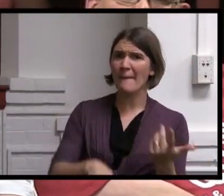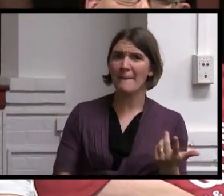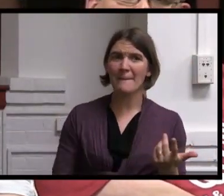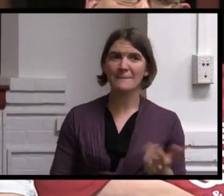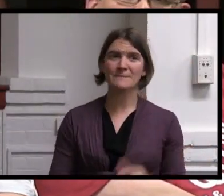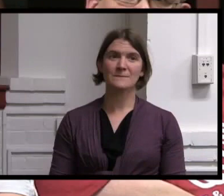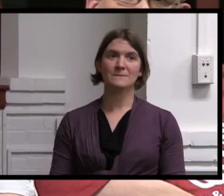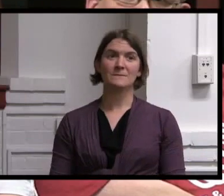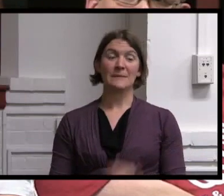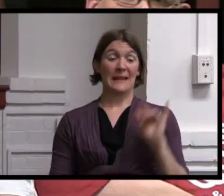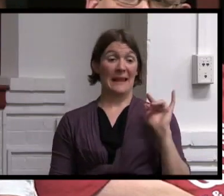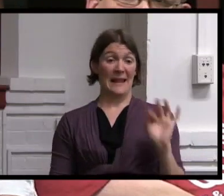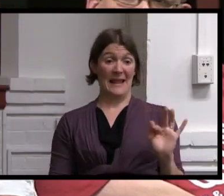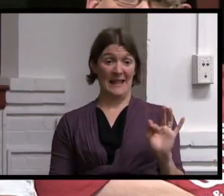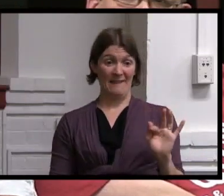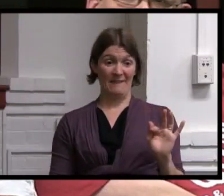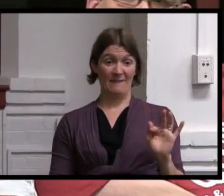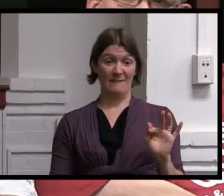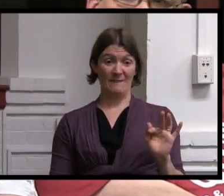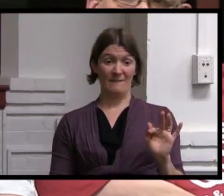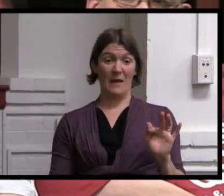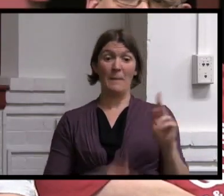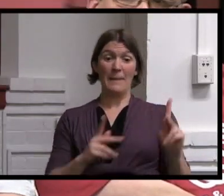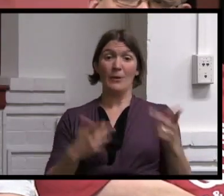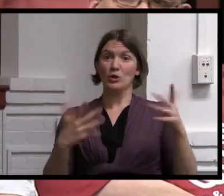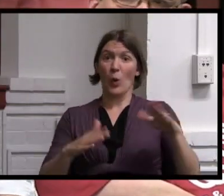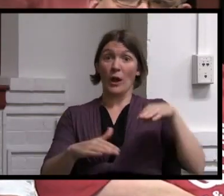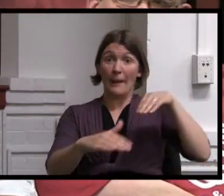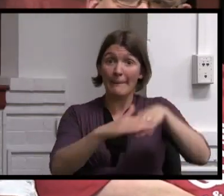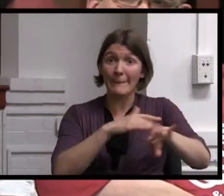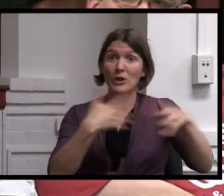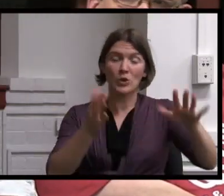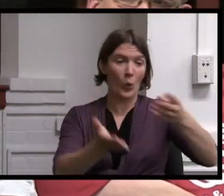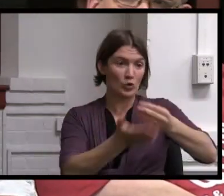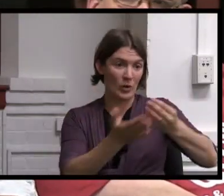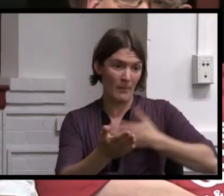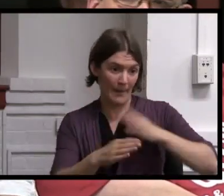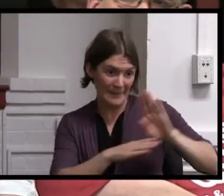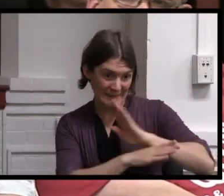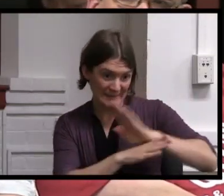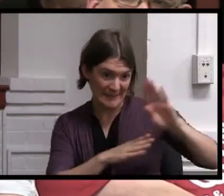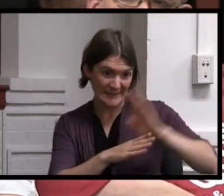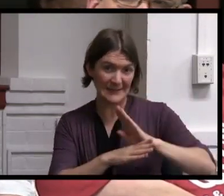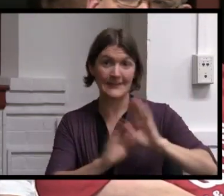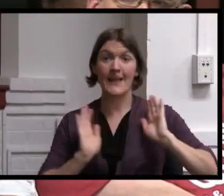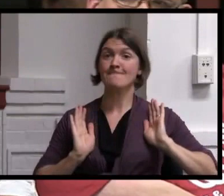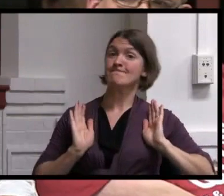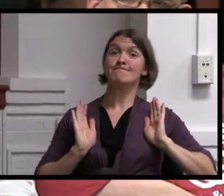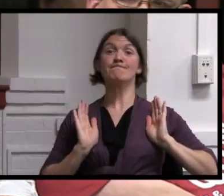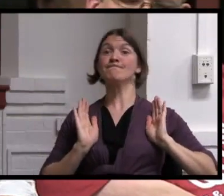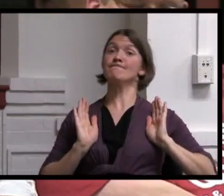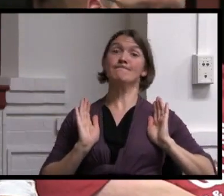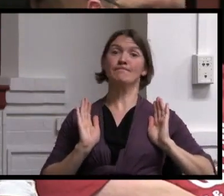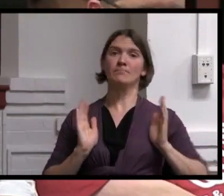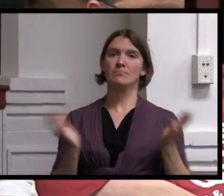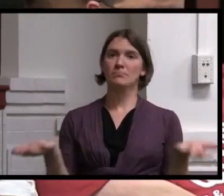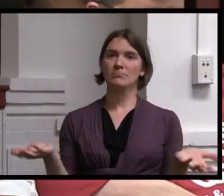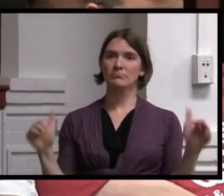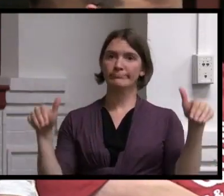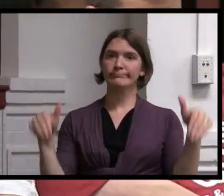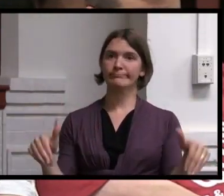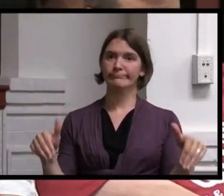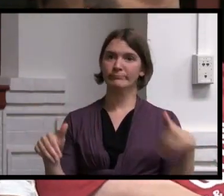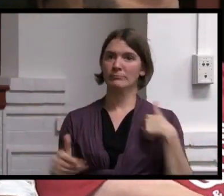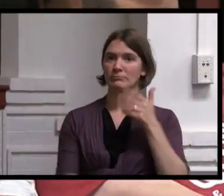And so if we're impeding people to go and shop in those stores in any way, shape, or form, you know,